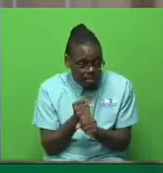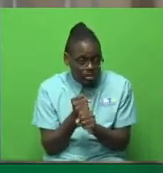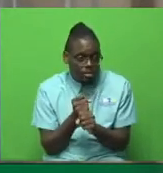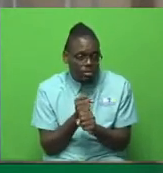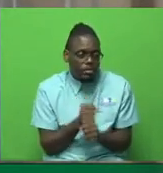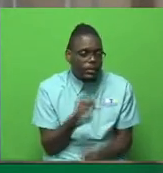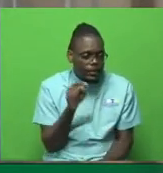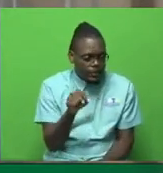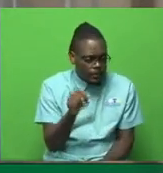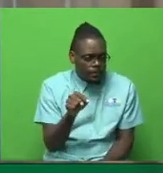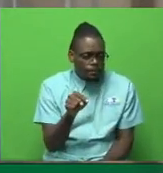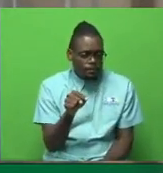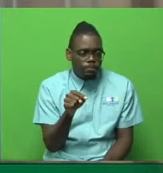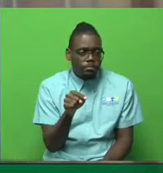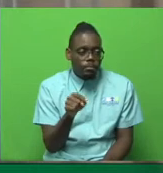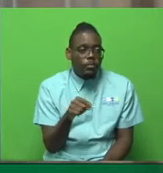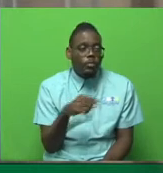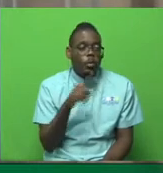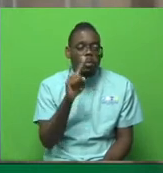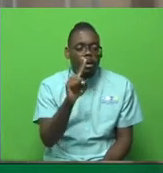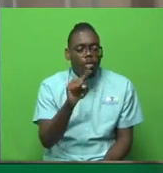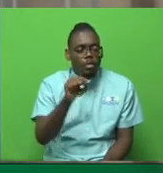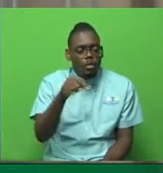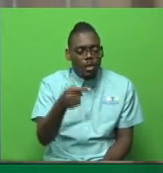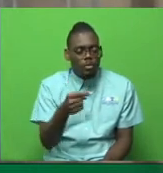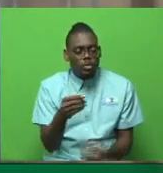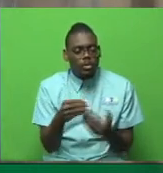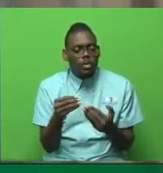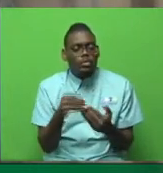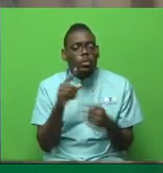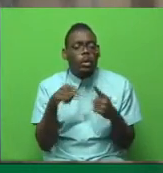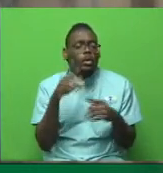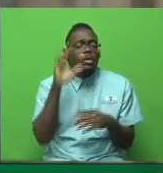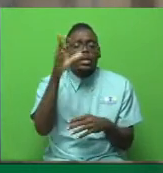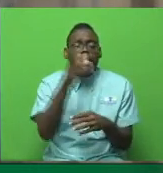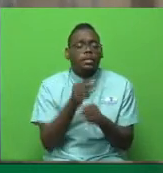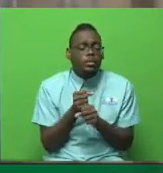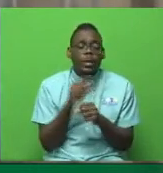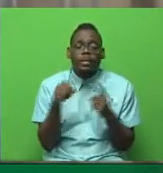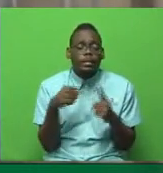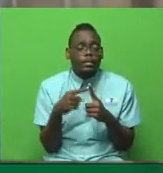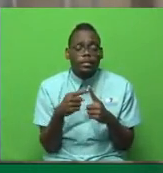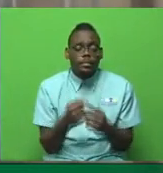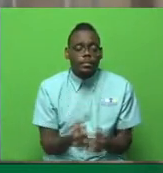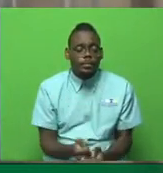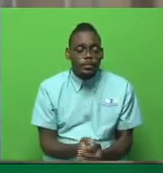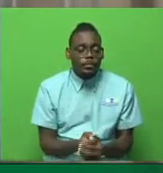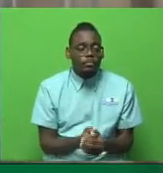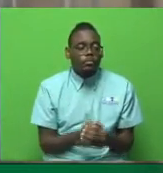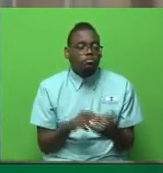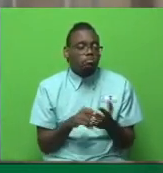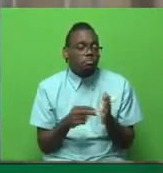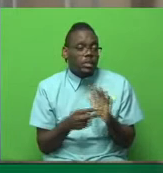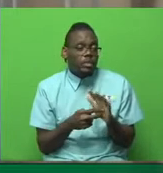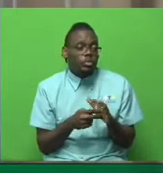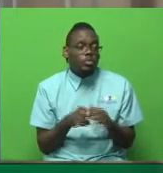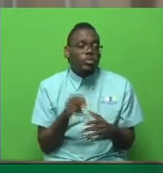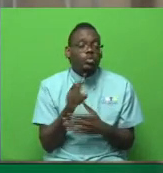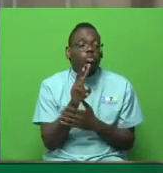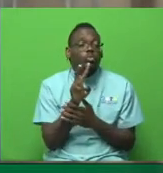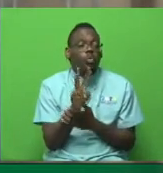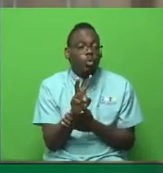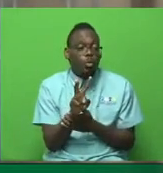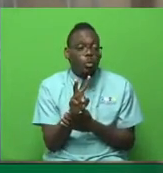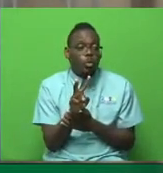this one-off grant that he's offering to them just to be clear Madam speaker that works out a 2.74 cents per day